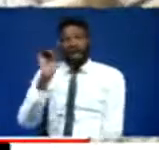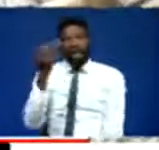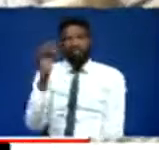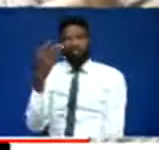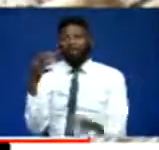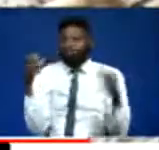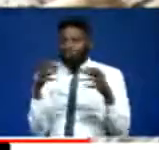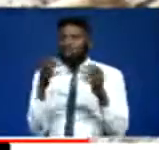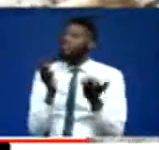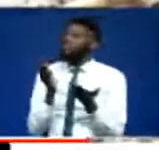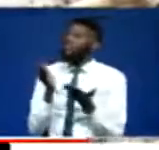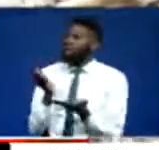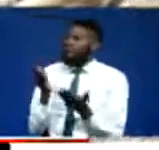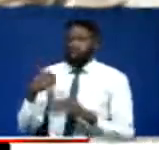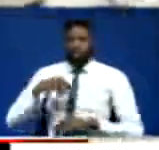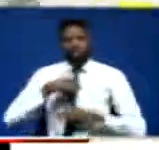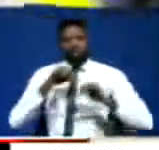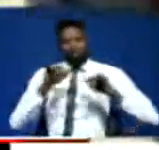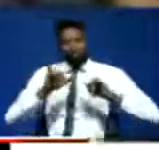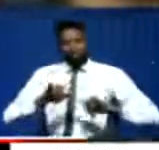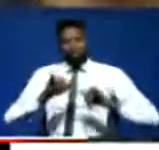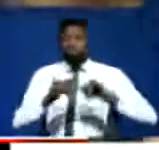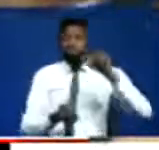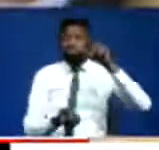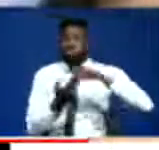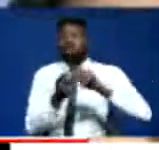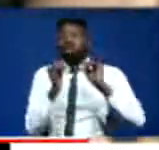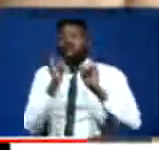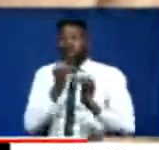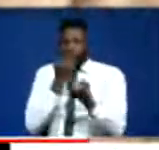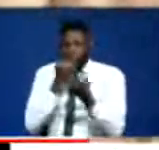updates from here. But for now, back to you in studio, Irene Michuma.